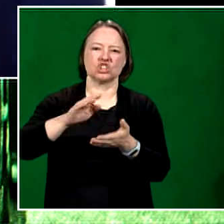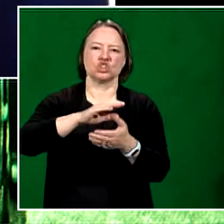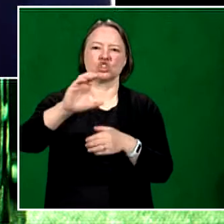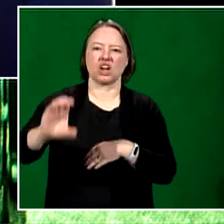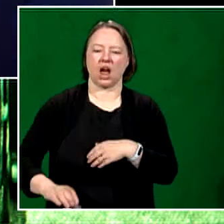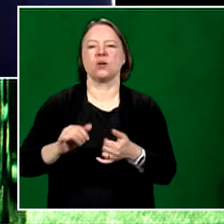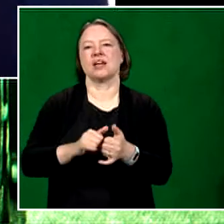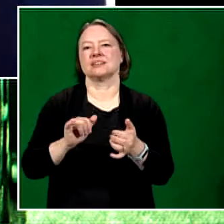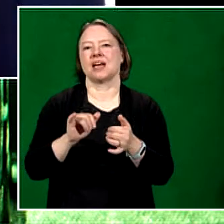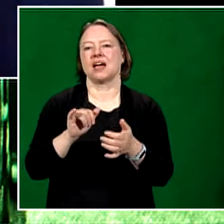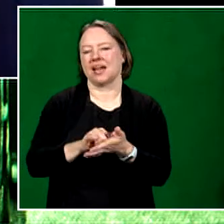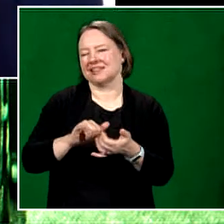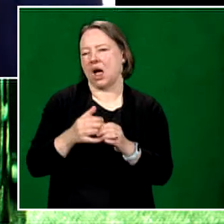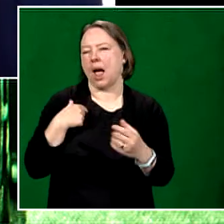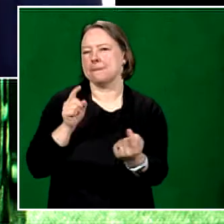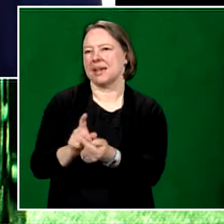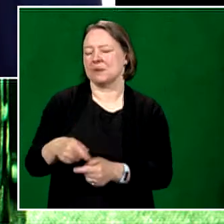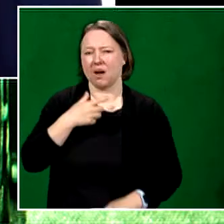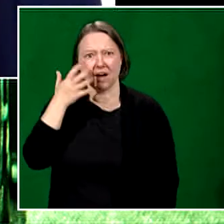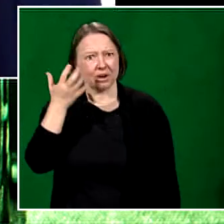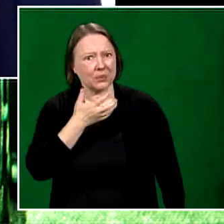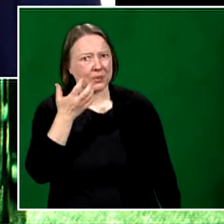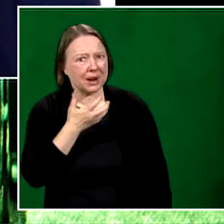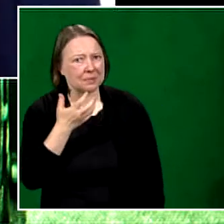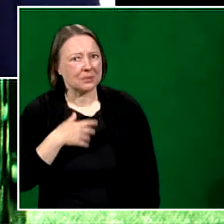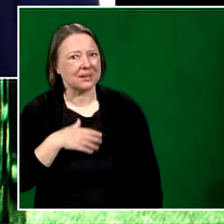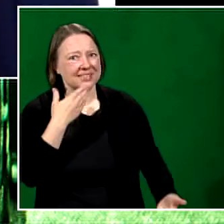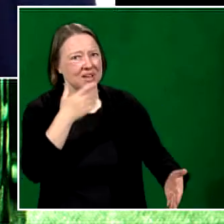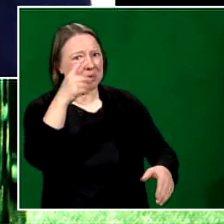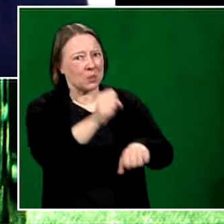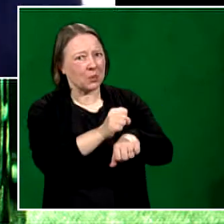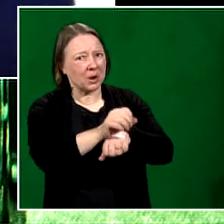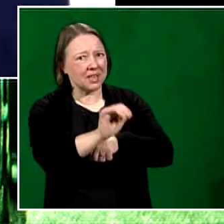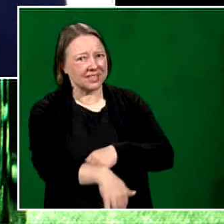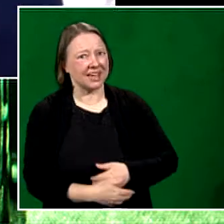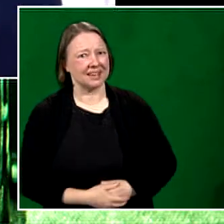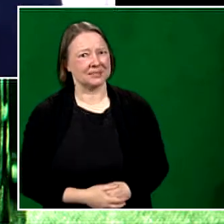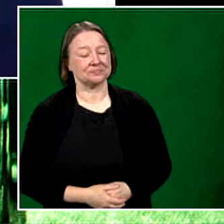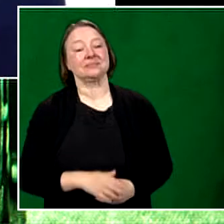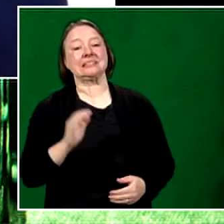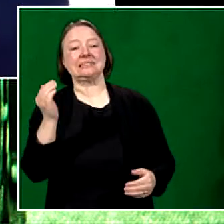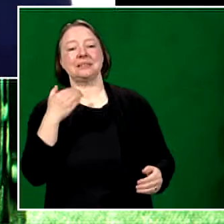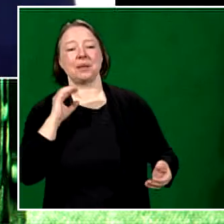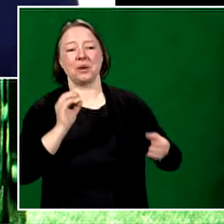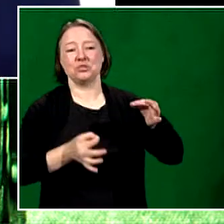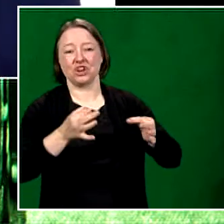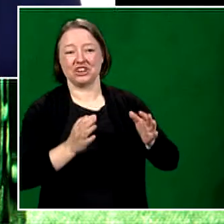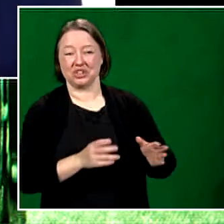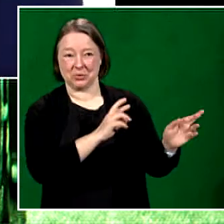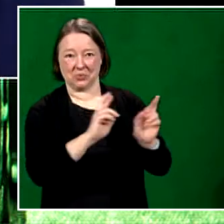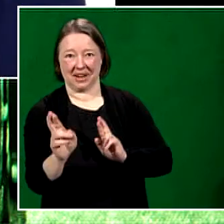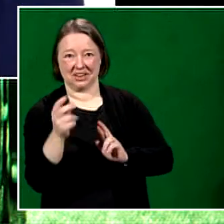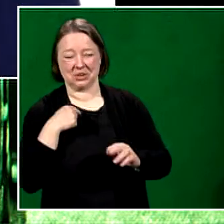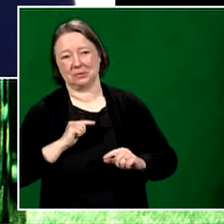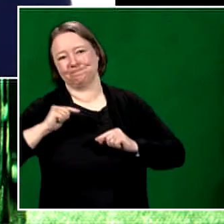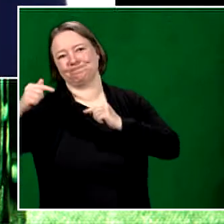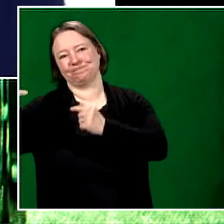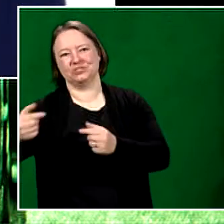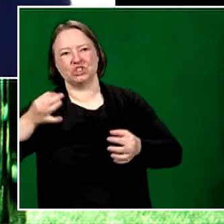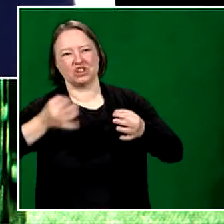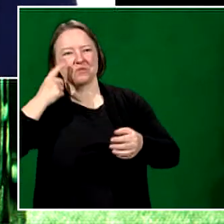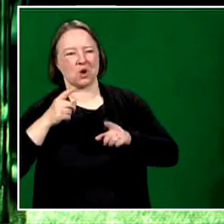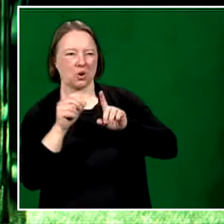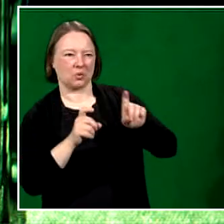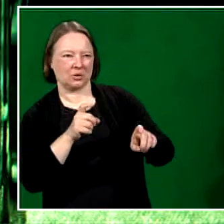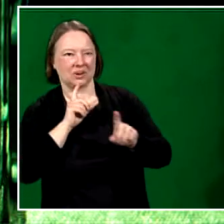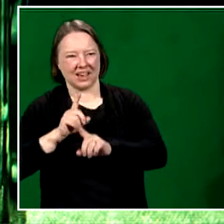him. Incredible. That's incredible. Well, thank you for your work on that. Looks like our judges are ready, so we're going to hand it over to them for some Q&A.